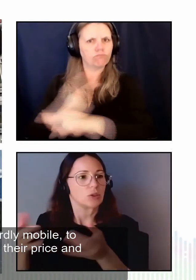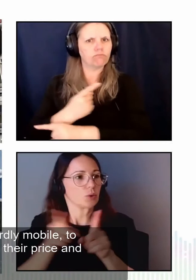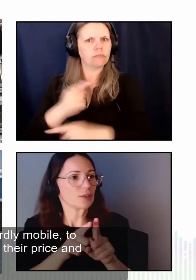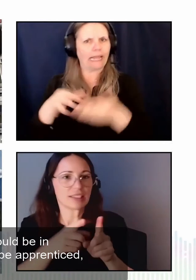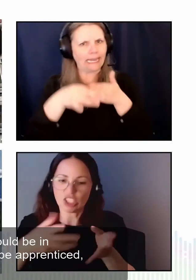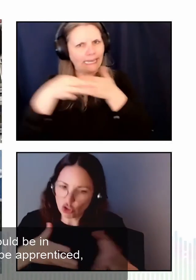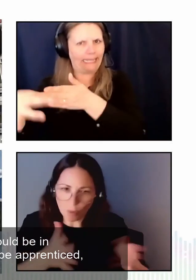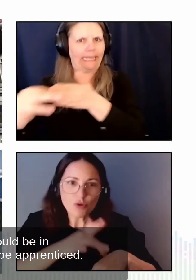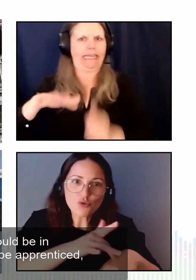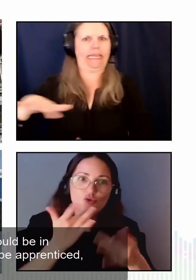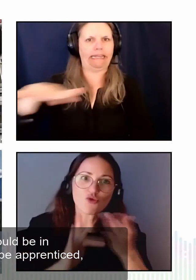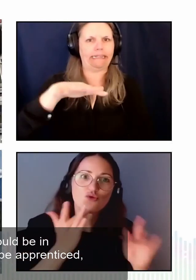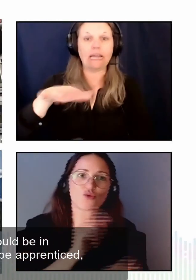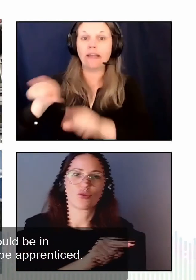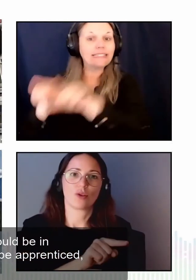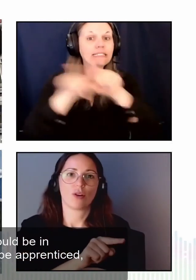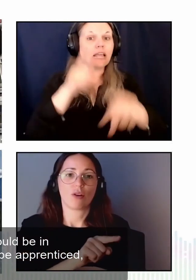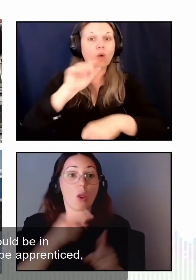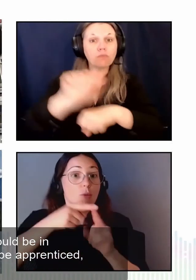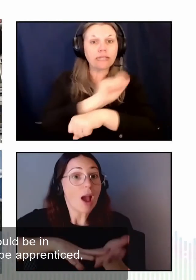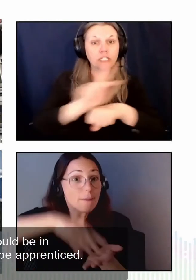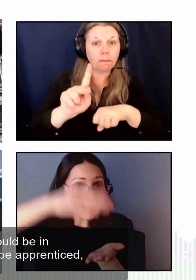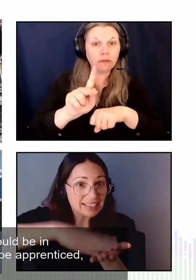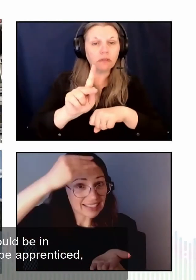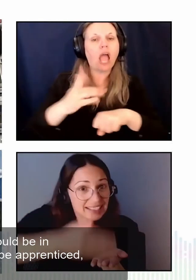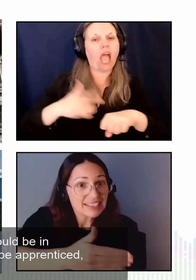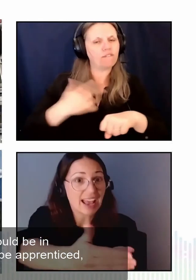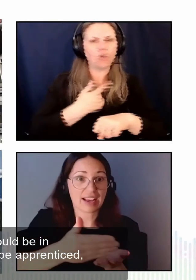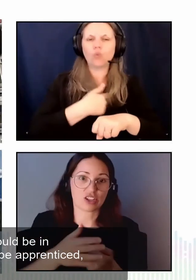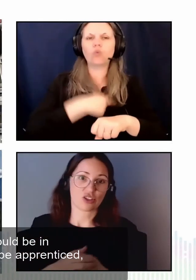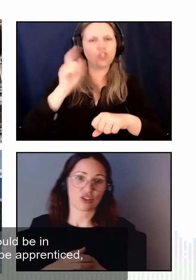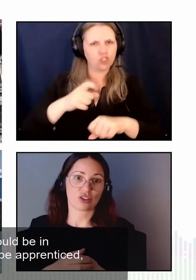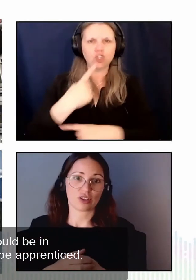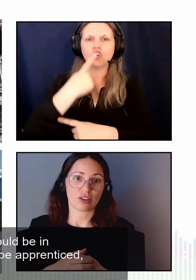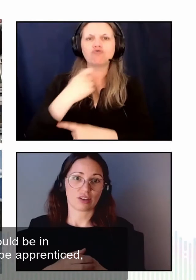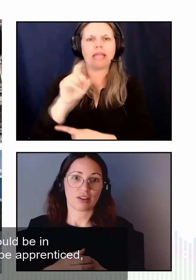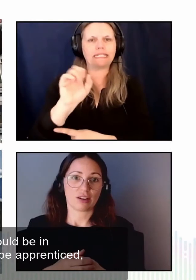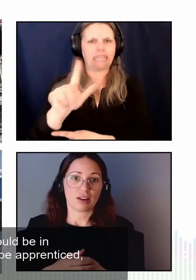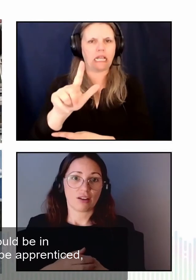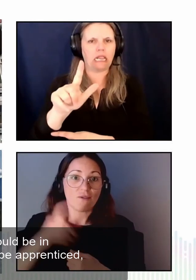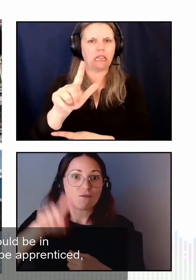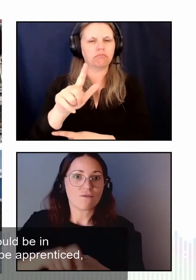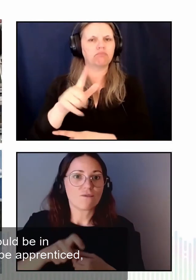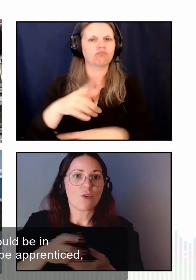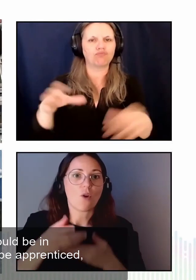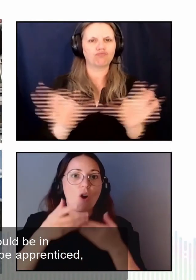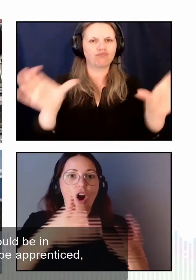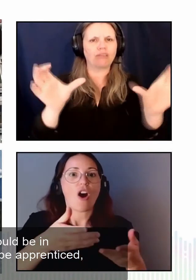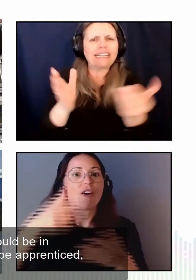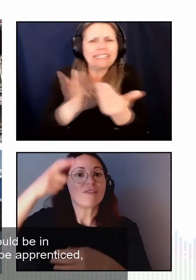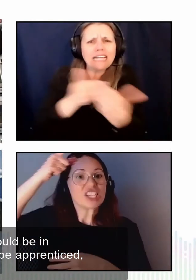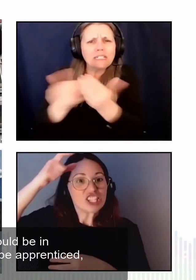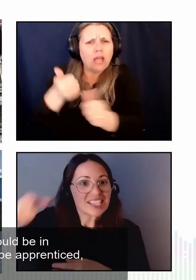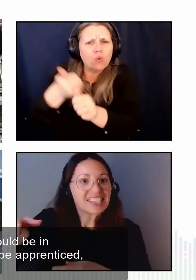apprenticeships too. I believe our people should be red sealed. It could be in engineering, biology,